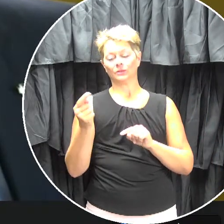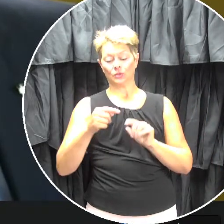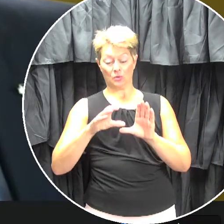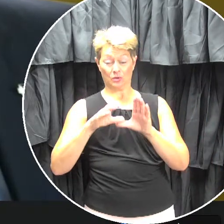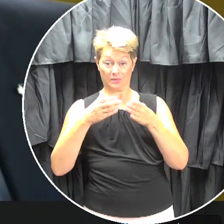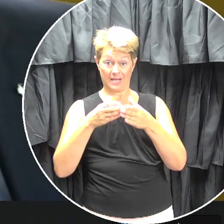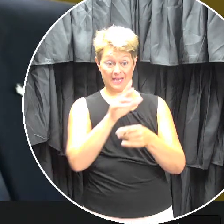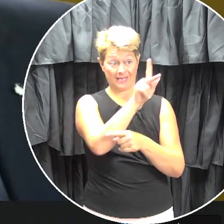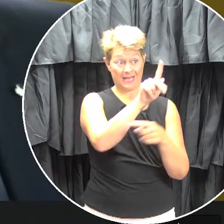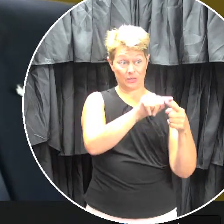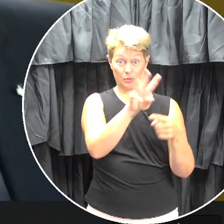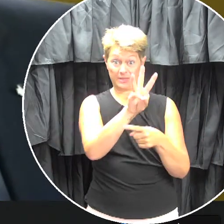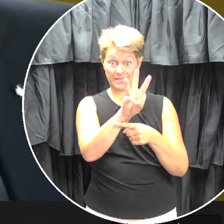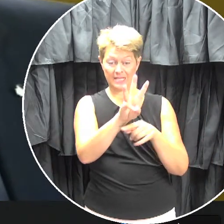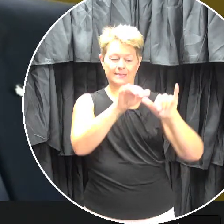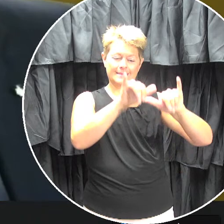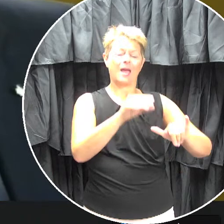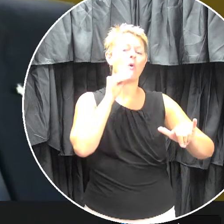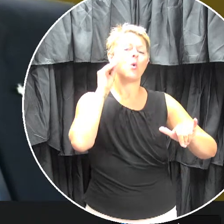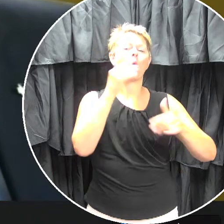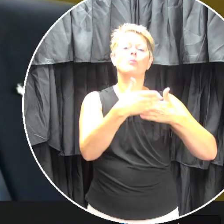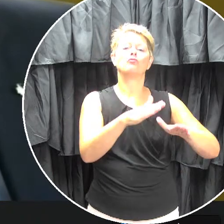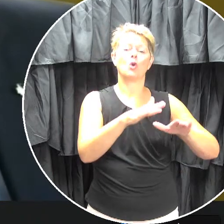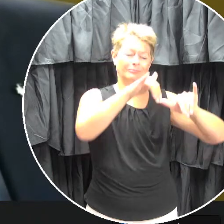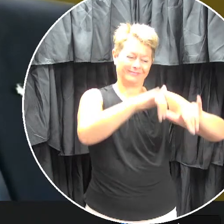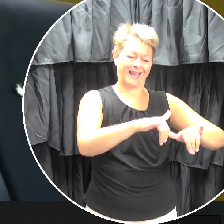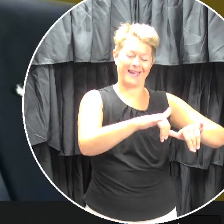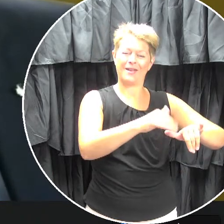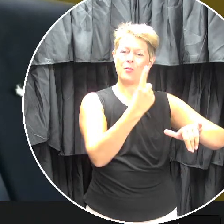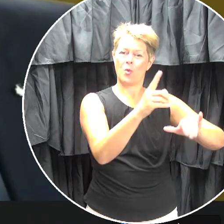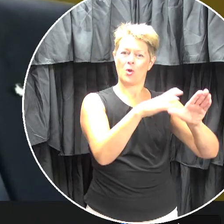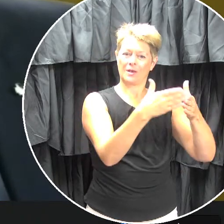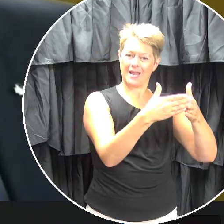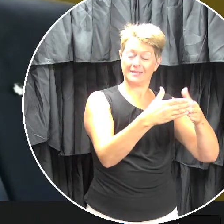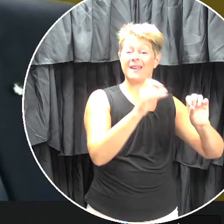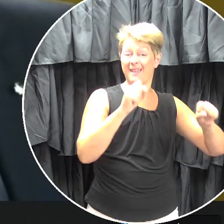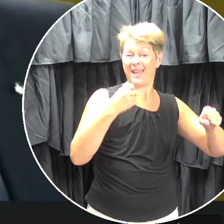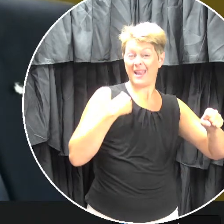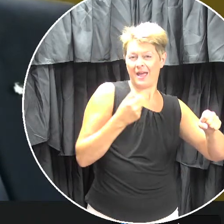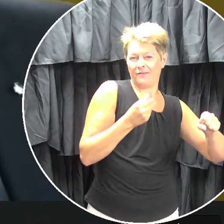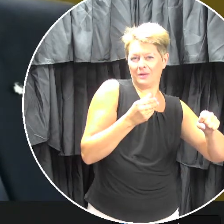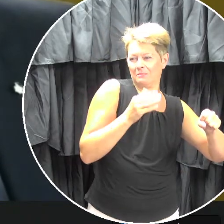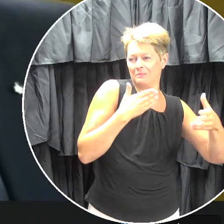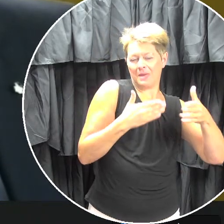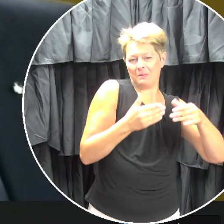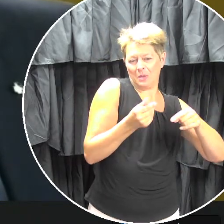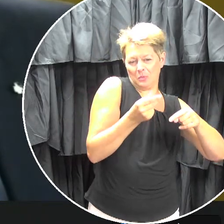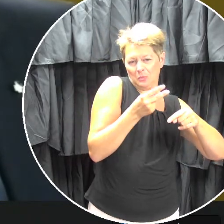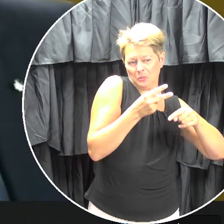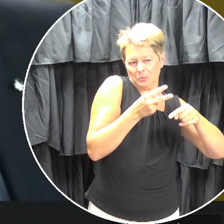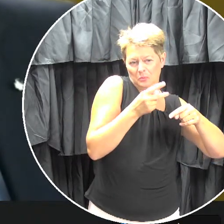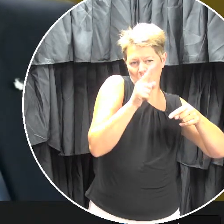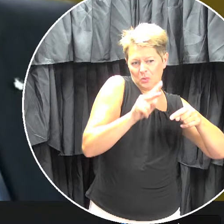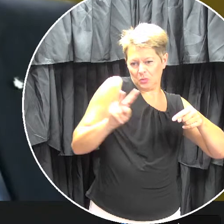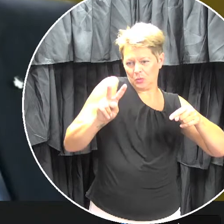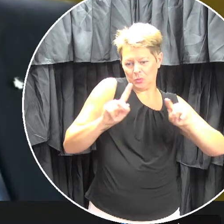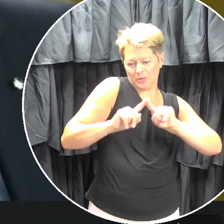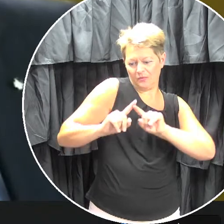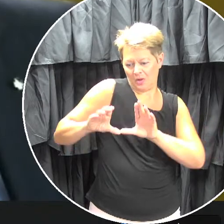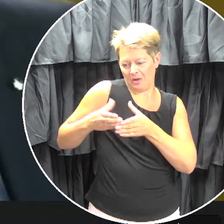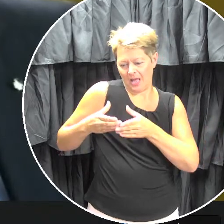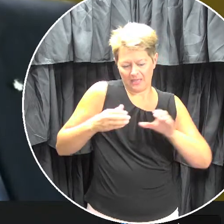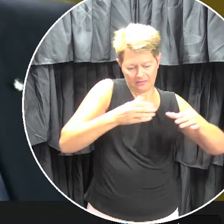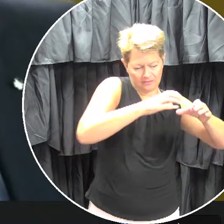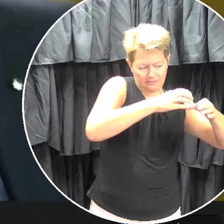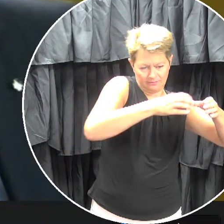K-6 environment is essentially the homeroom class. Now there could be sub cohorts within there depending on how the class is configured. You might want to have,